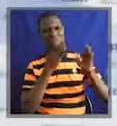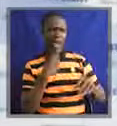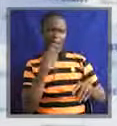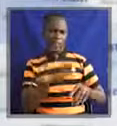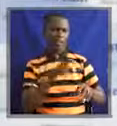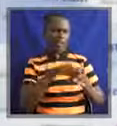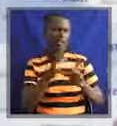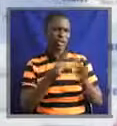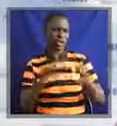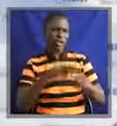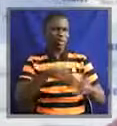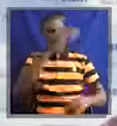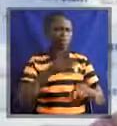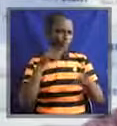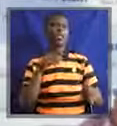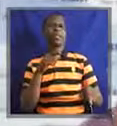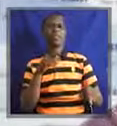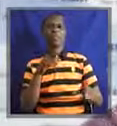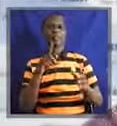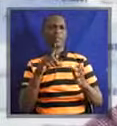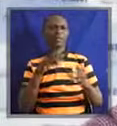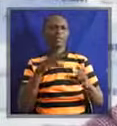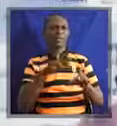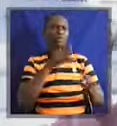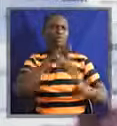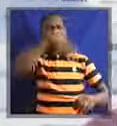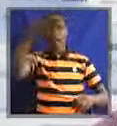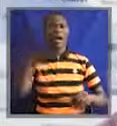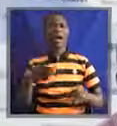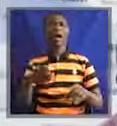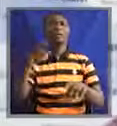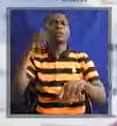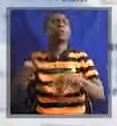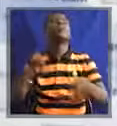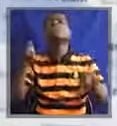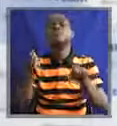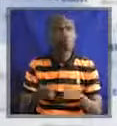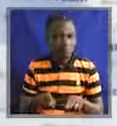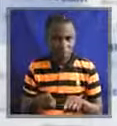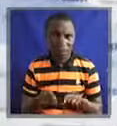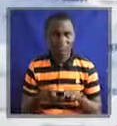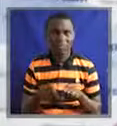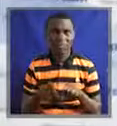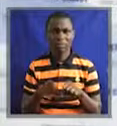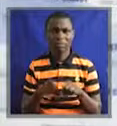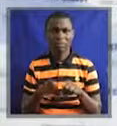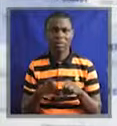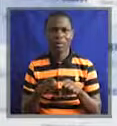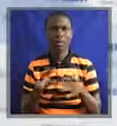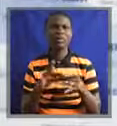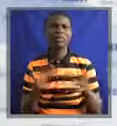Spirit, I command you in the name of Jesus Christ to come out of her. And he came out that